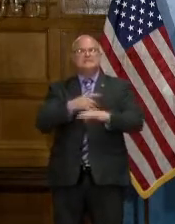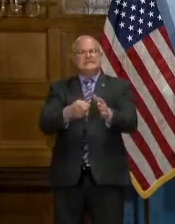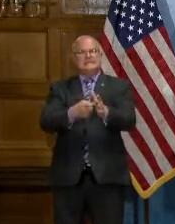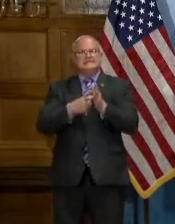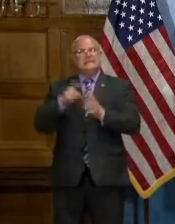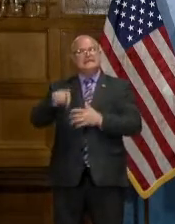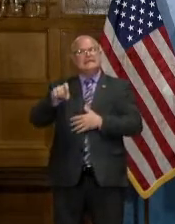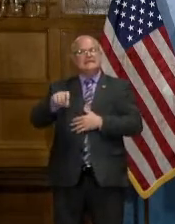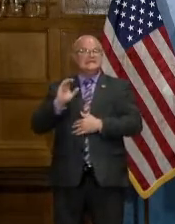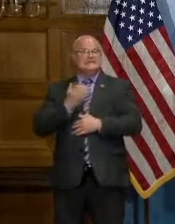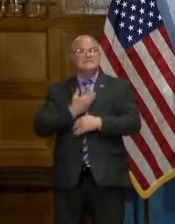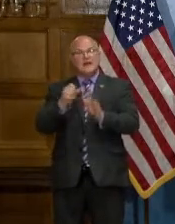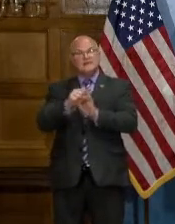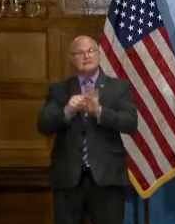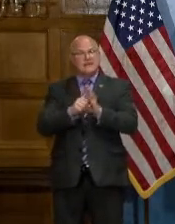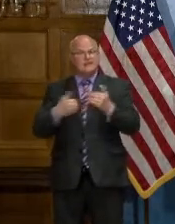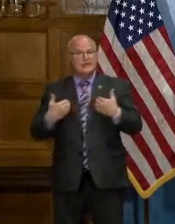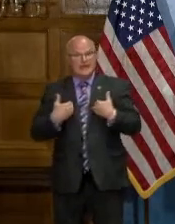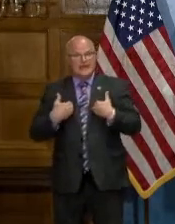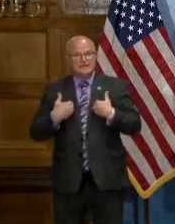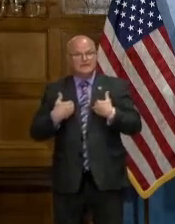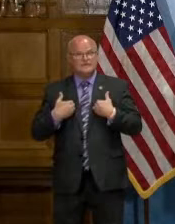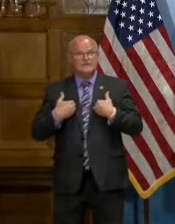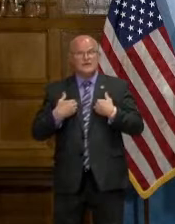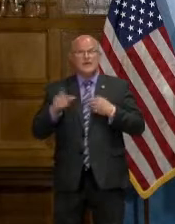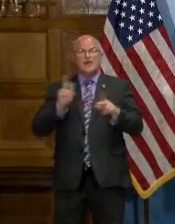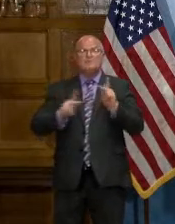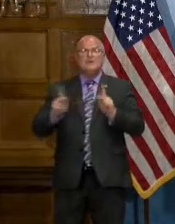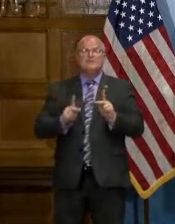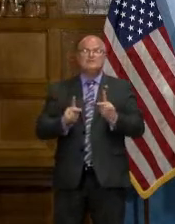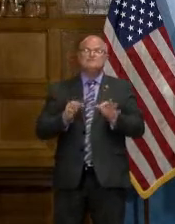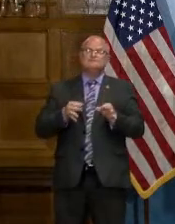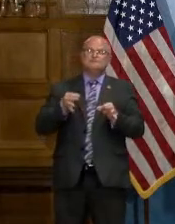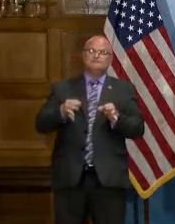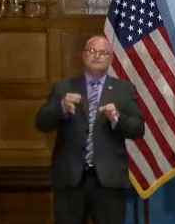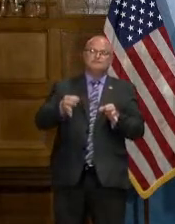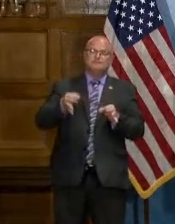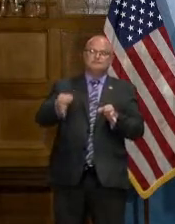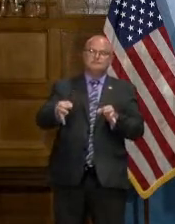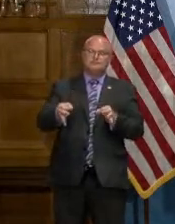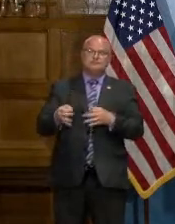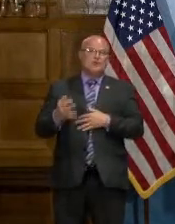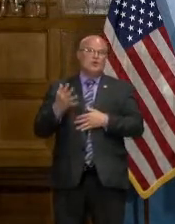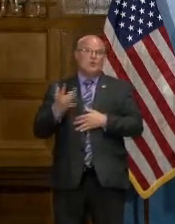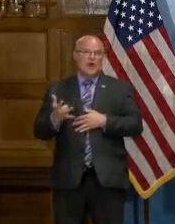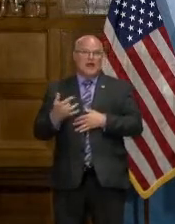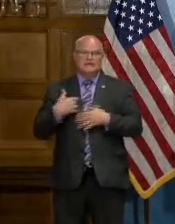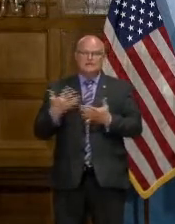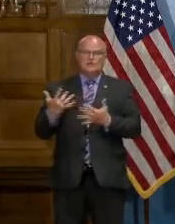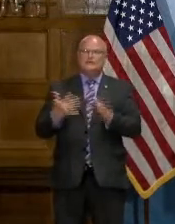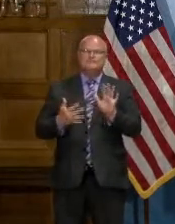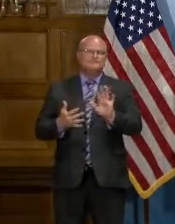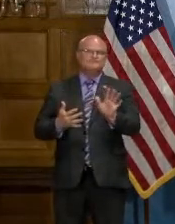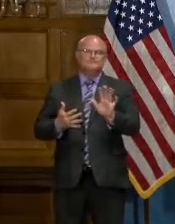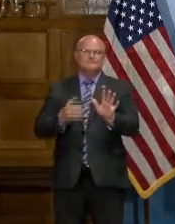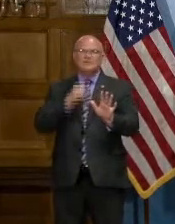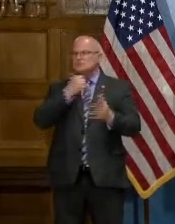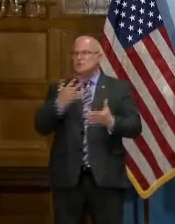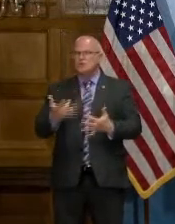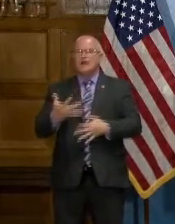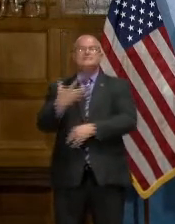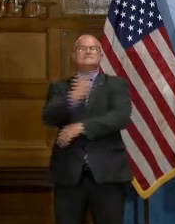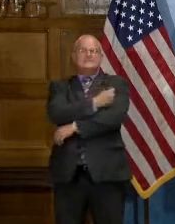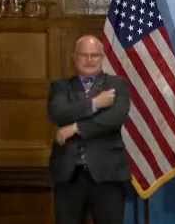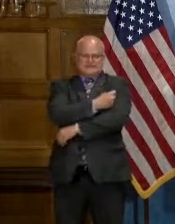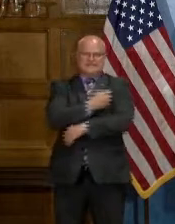demand needs of our state. No one should slow down and say, well, because of this, I'm going to wait. Don't wait. Get